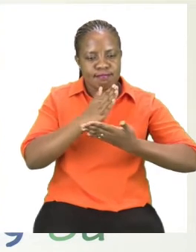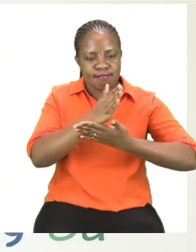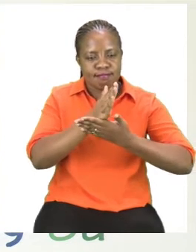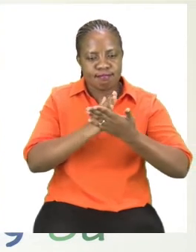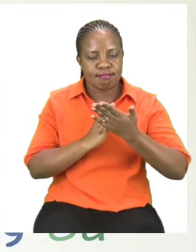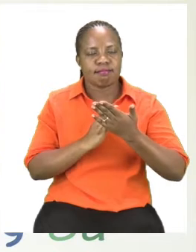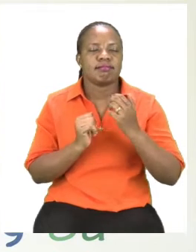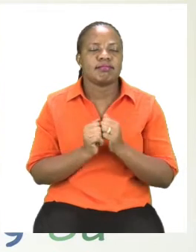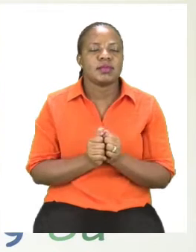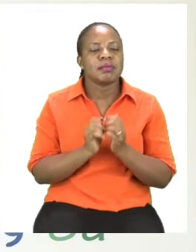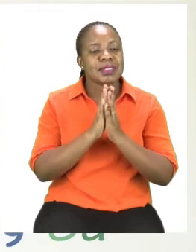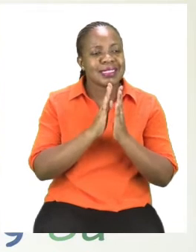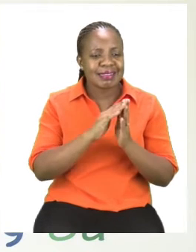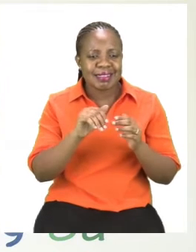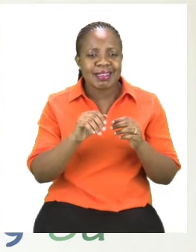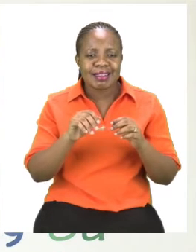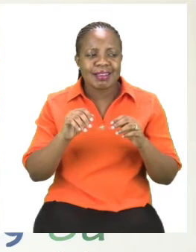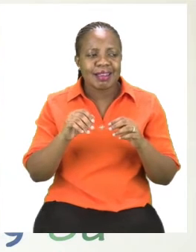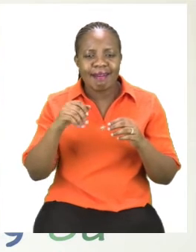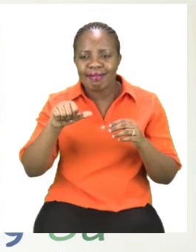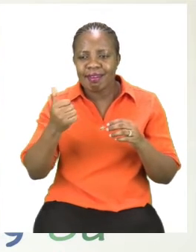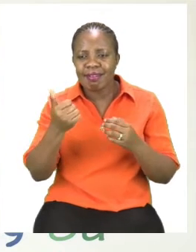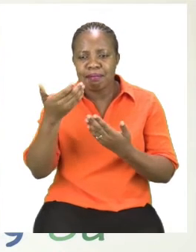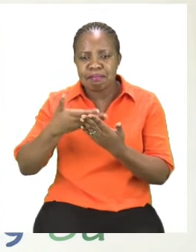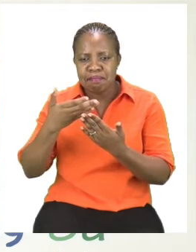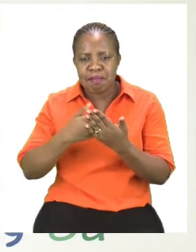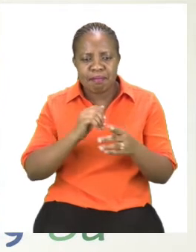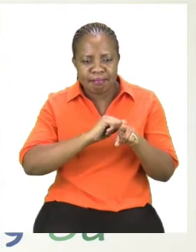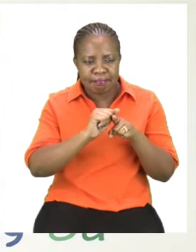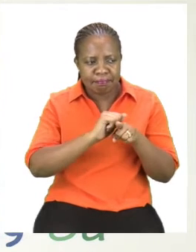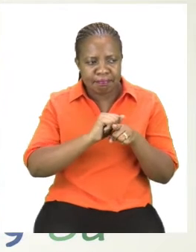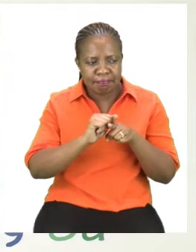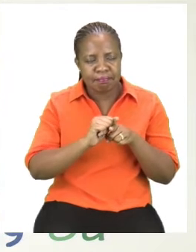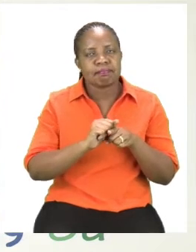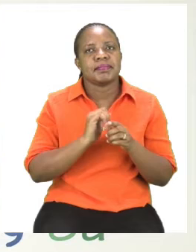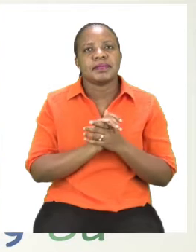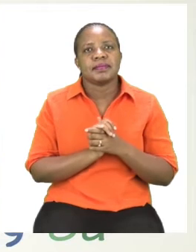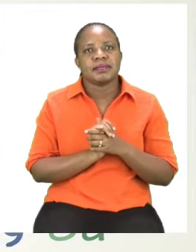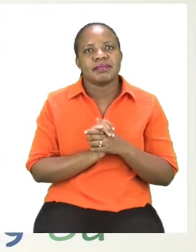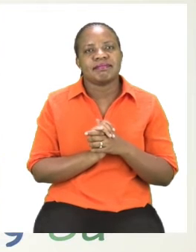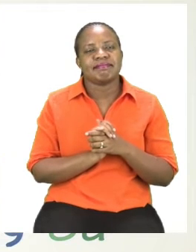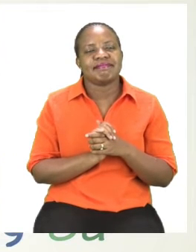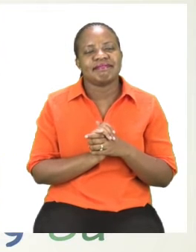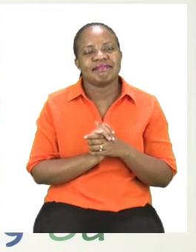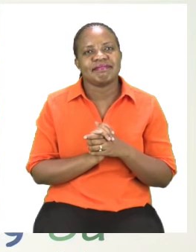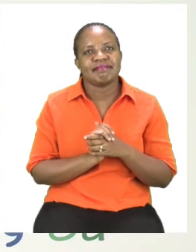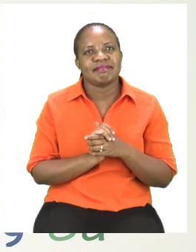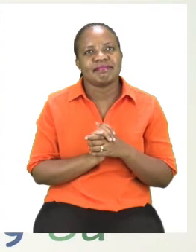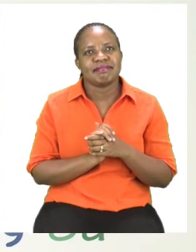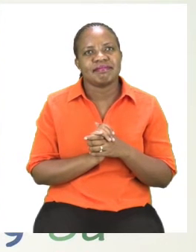you can practice first before you write your answers in the booklet. I will see you very soon.